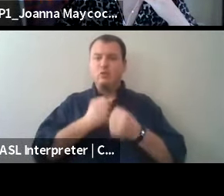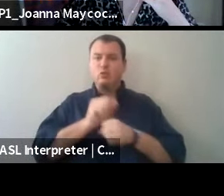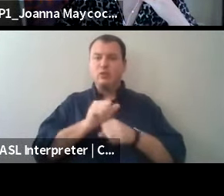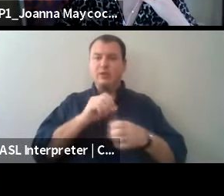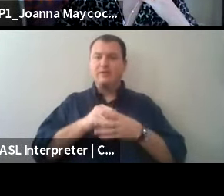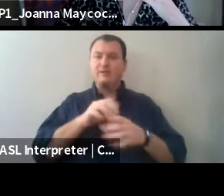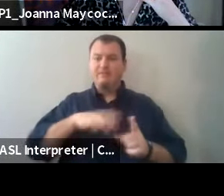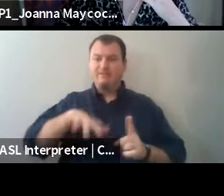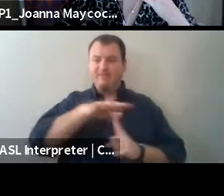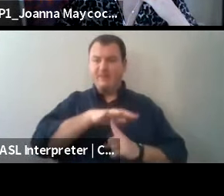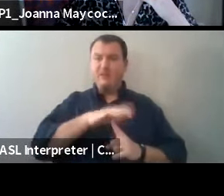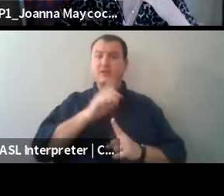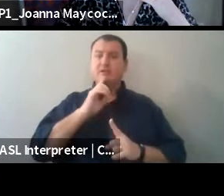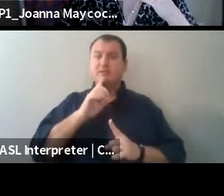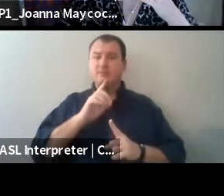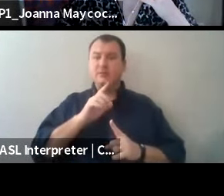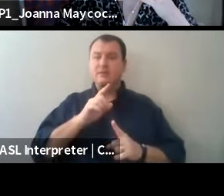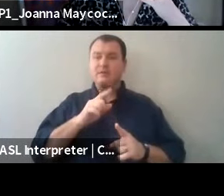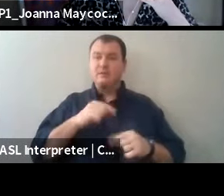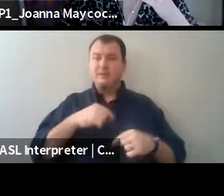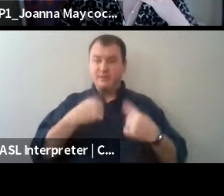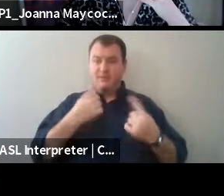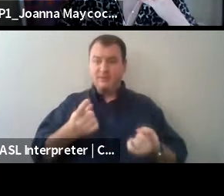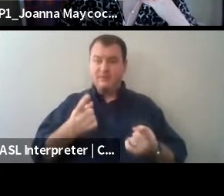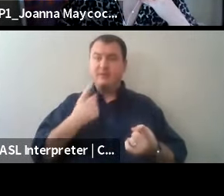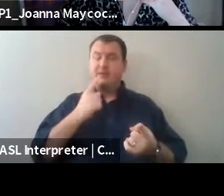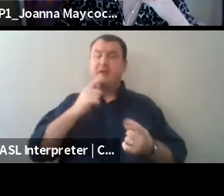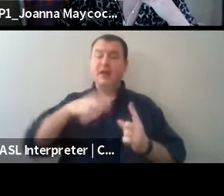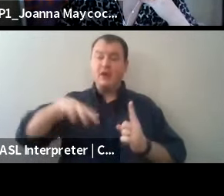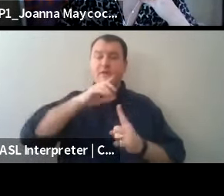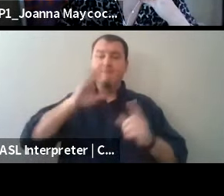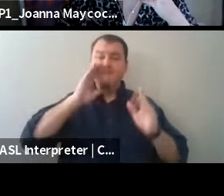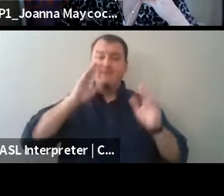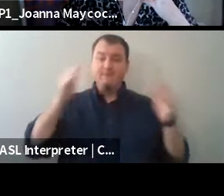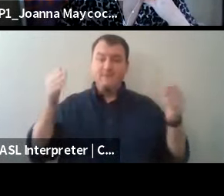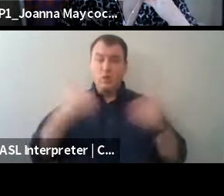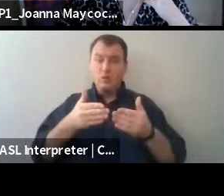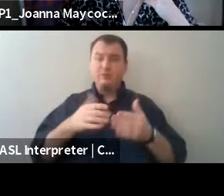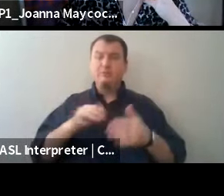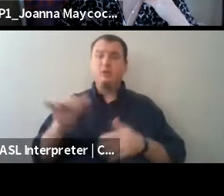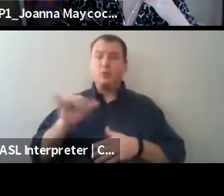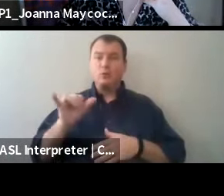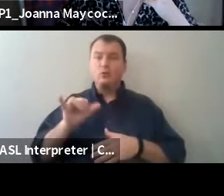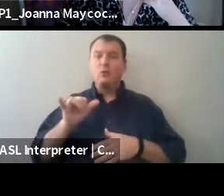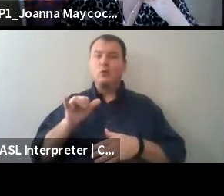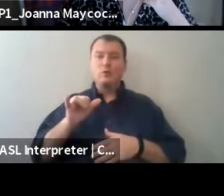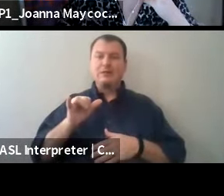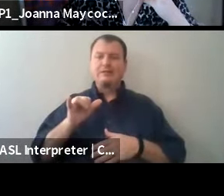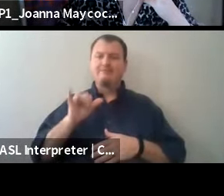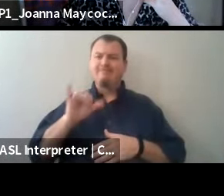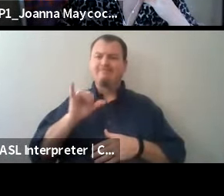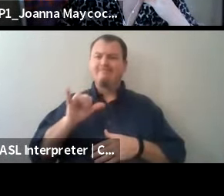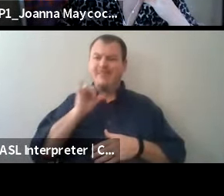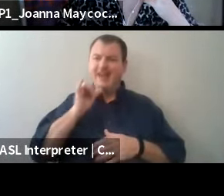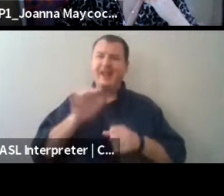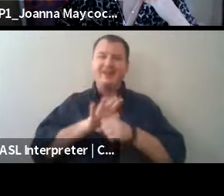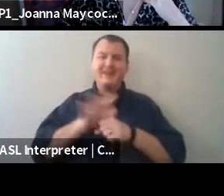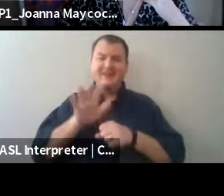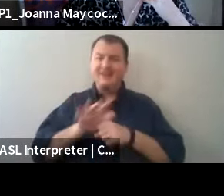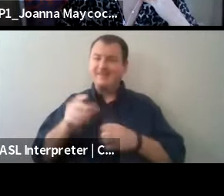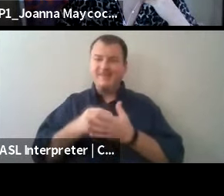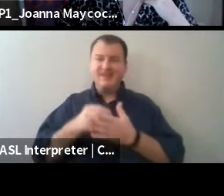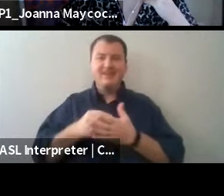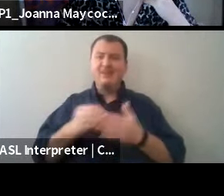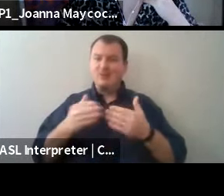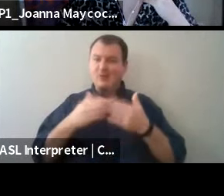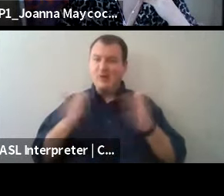field has been an area of focus, but also one that hasn't garnered sufficient funding across